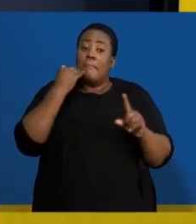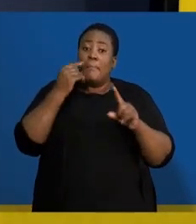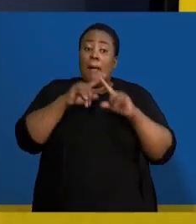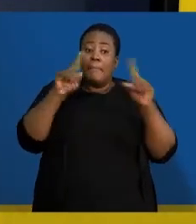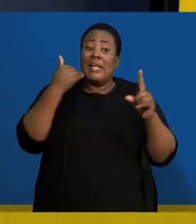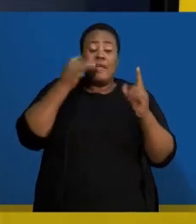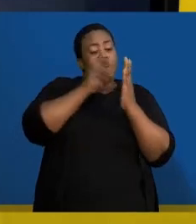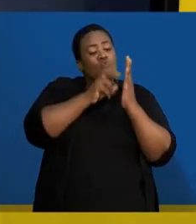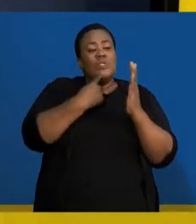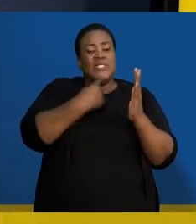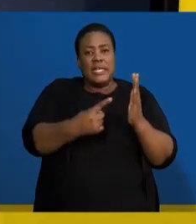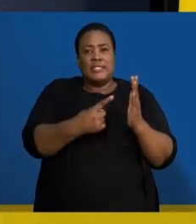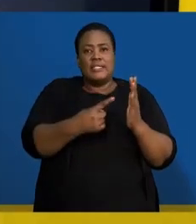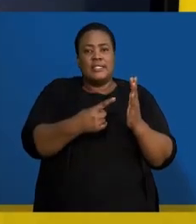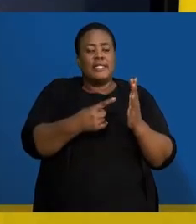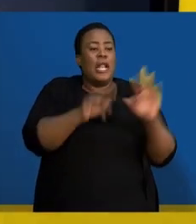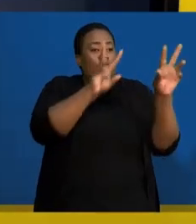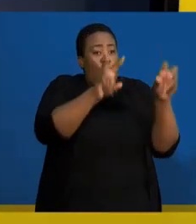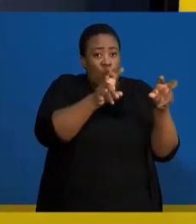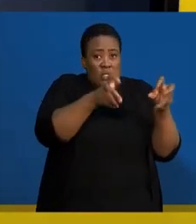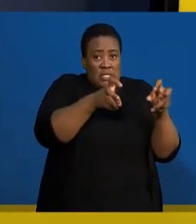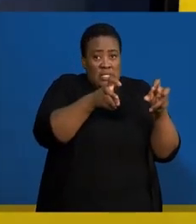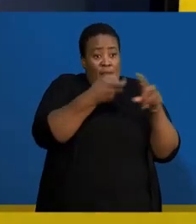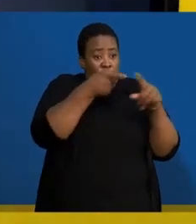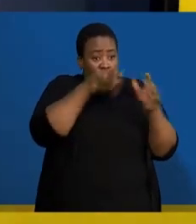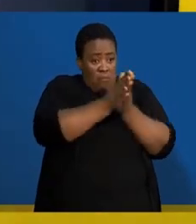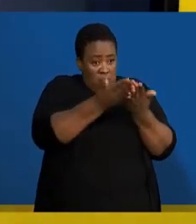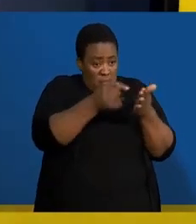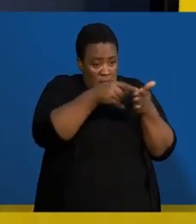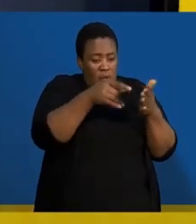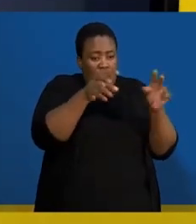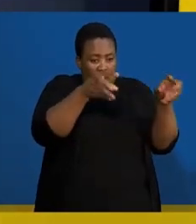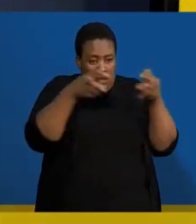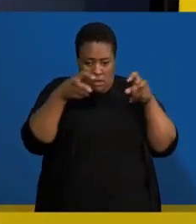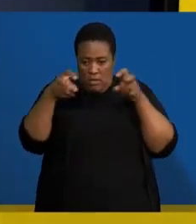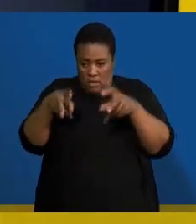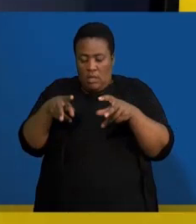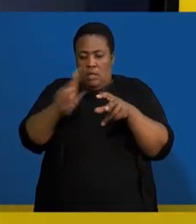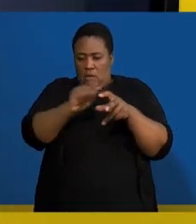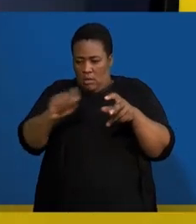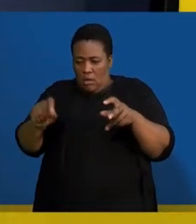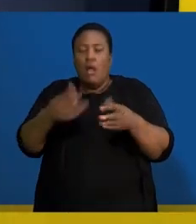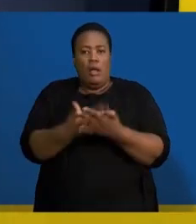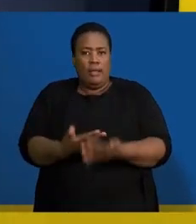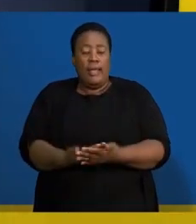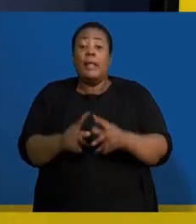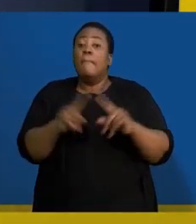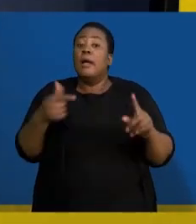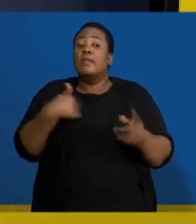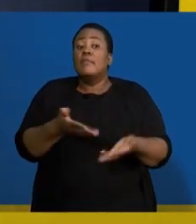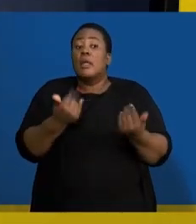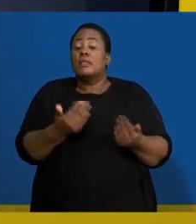the instruction says, quote from the source, that means you are just writing the words as they are. However, when you are expected